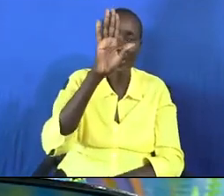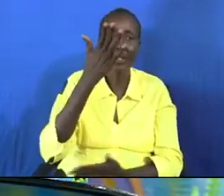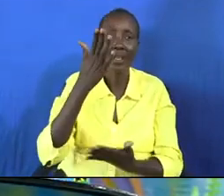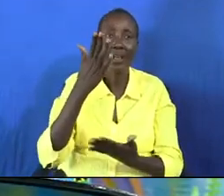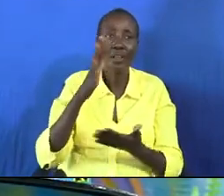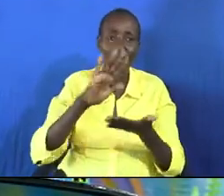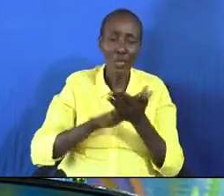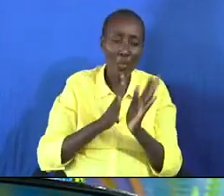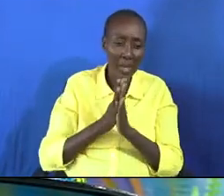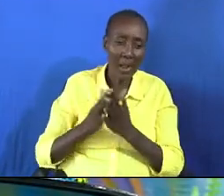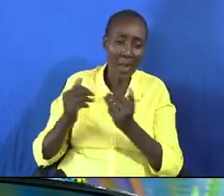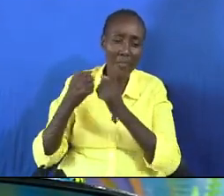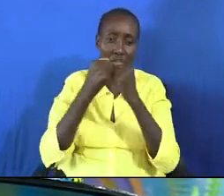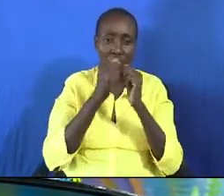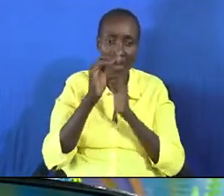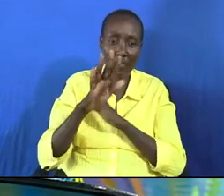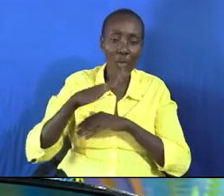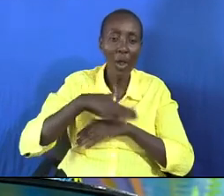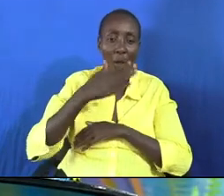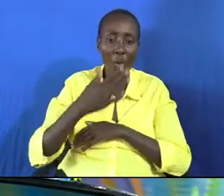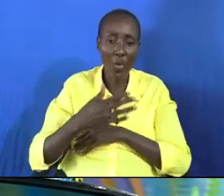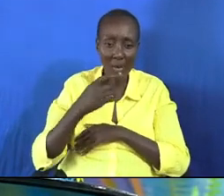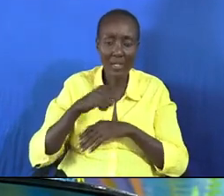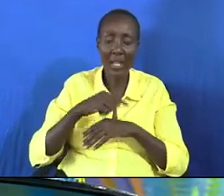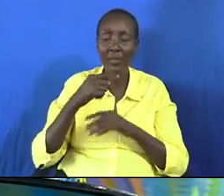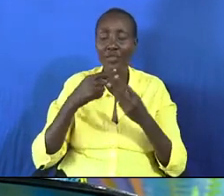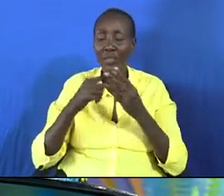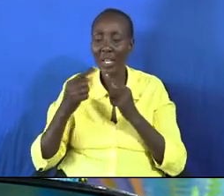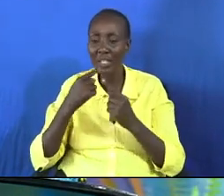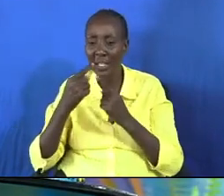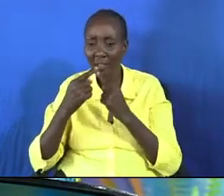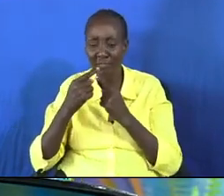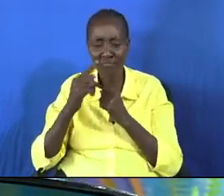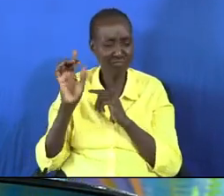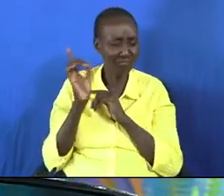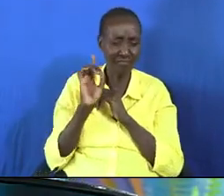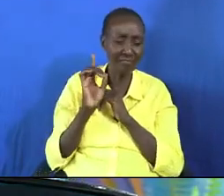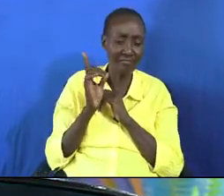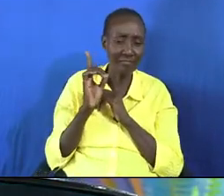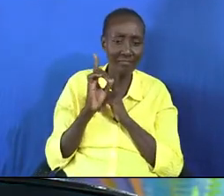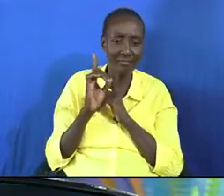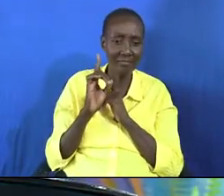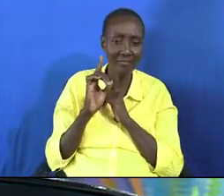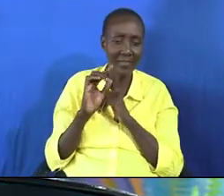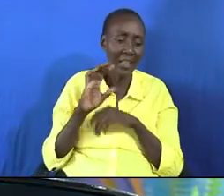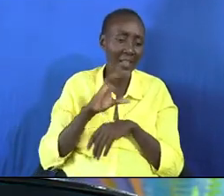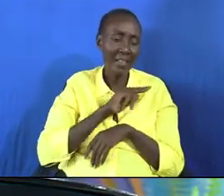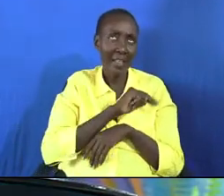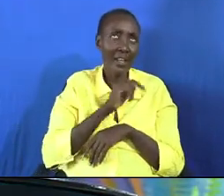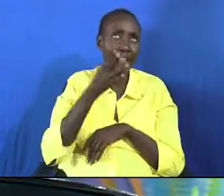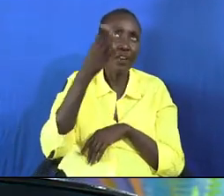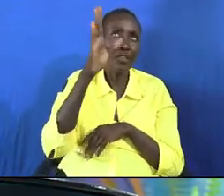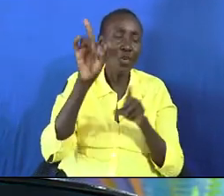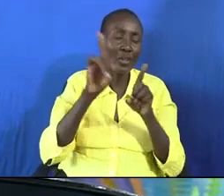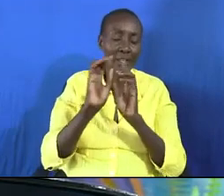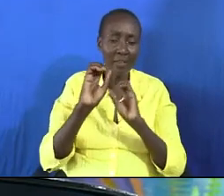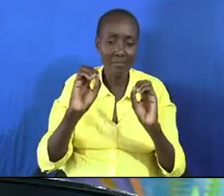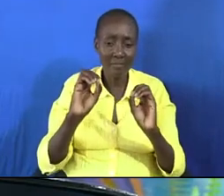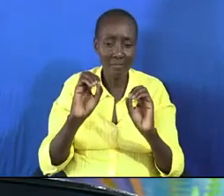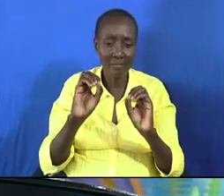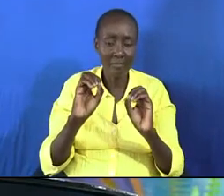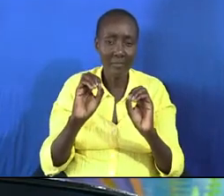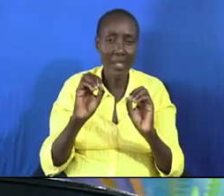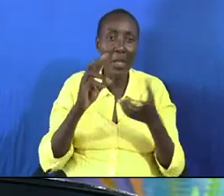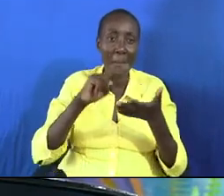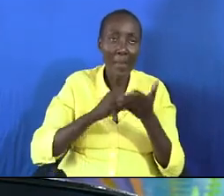compass, anytime you start saying something, you will say, That is not the nature of God. So this